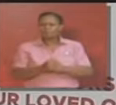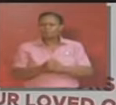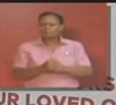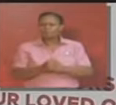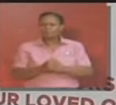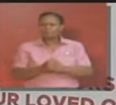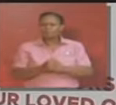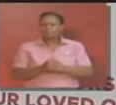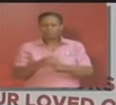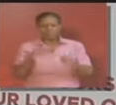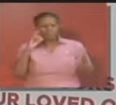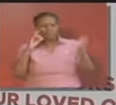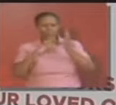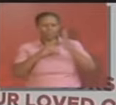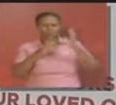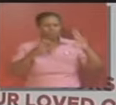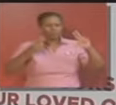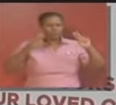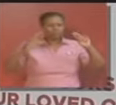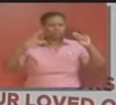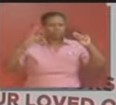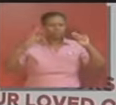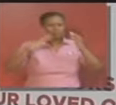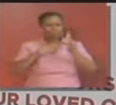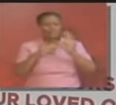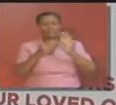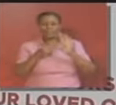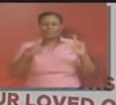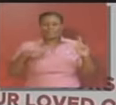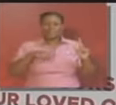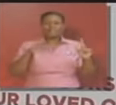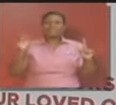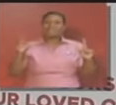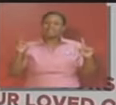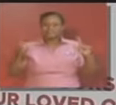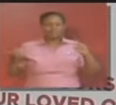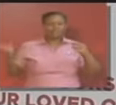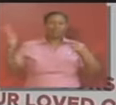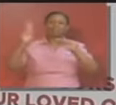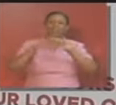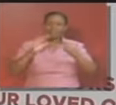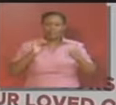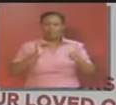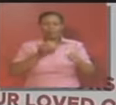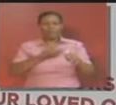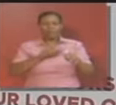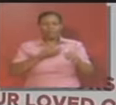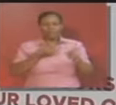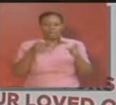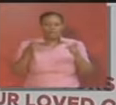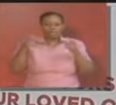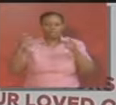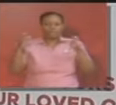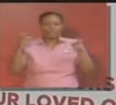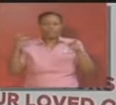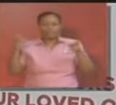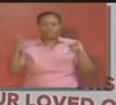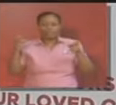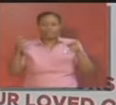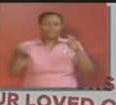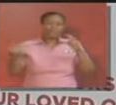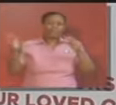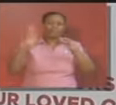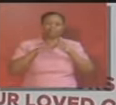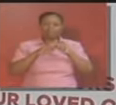We call that ring fencing, right? And that involves the quarantining of several persons. But of course, this is affecting